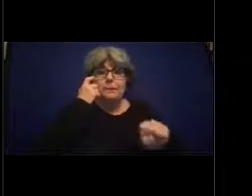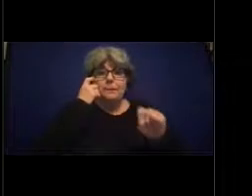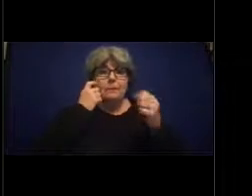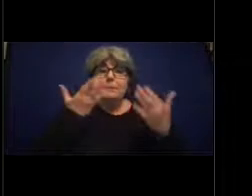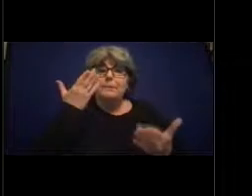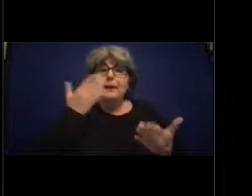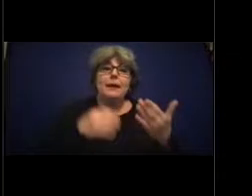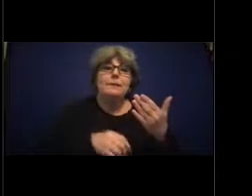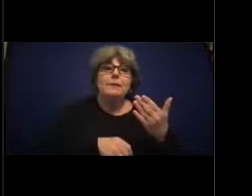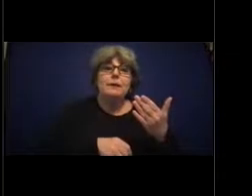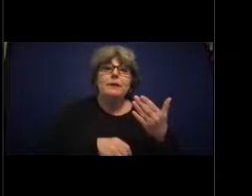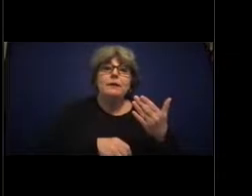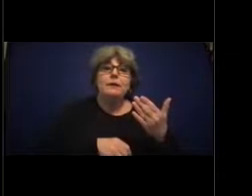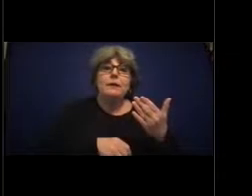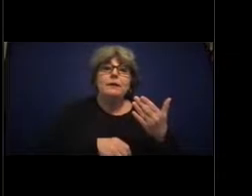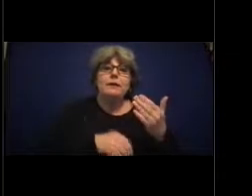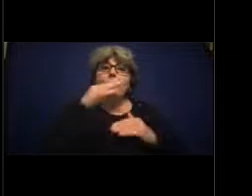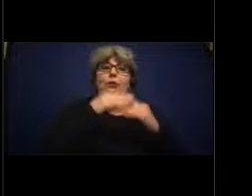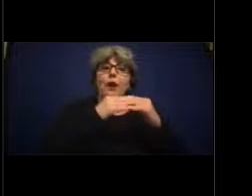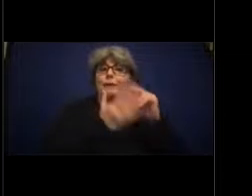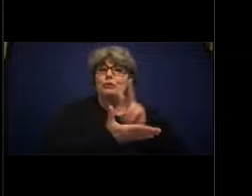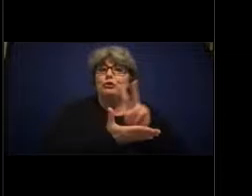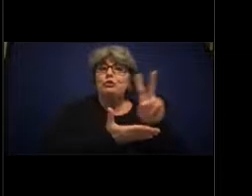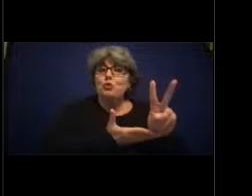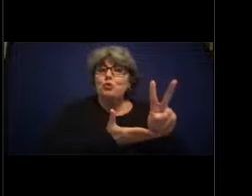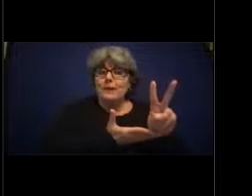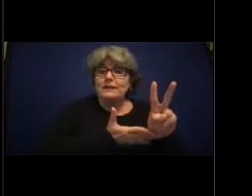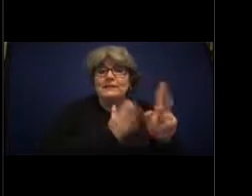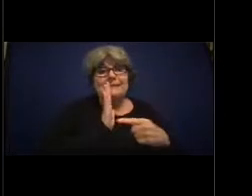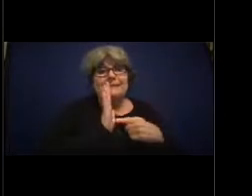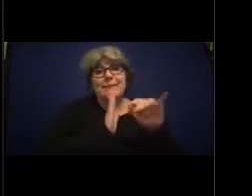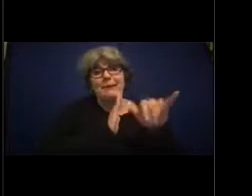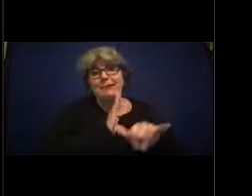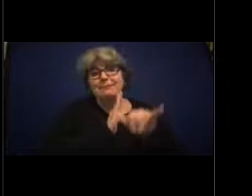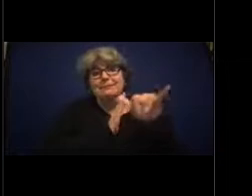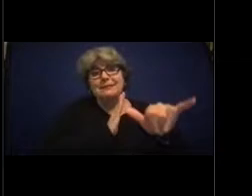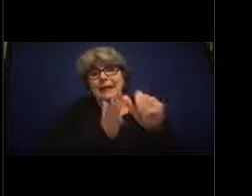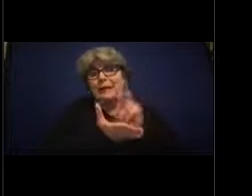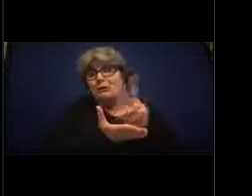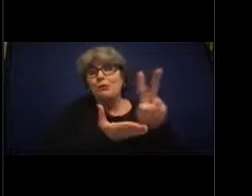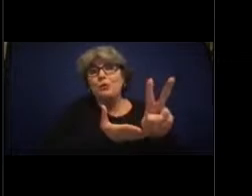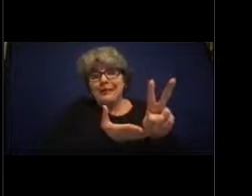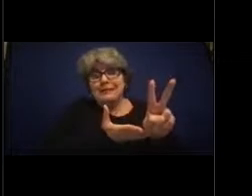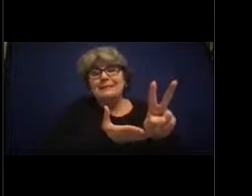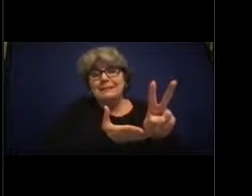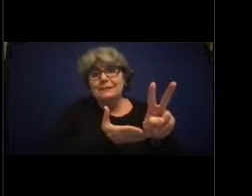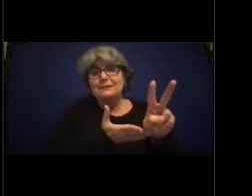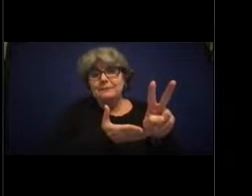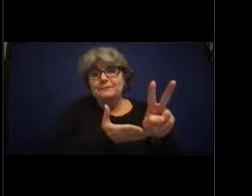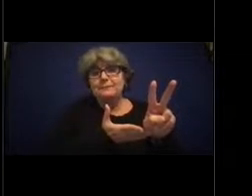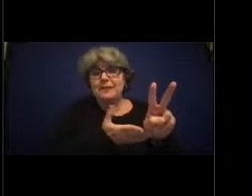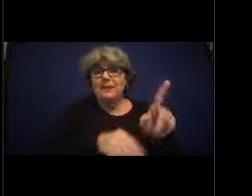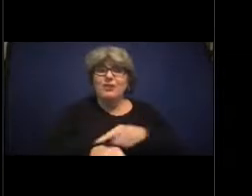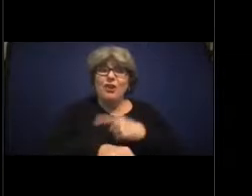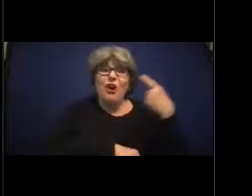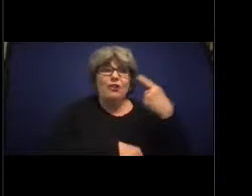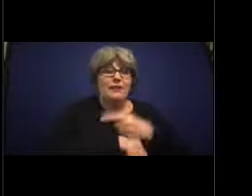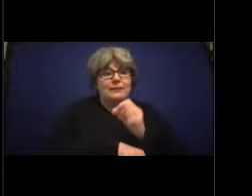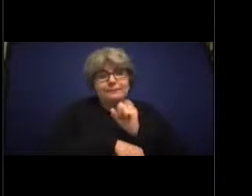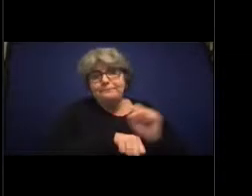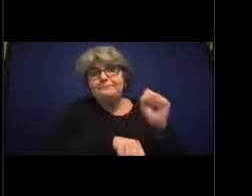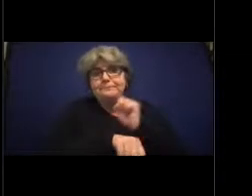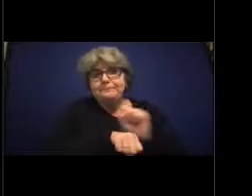They can only go out to a fire for up to 2 weeks at a time, but sometimes they're out there for the full 2 weeks. And those are usually really long days that they're working. You